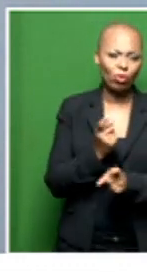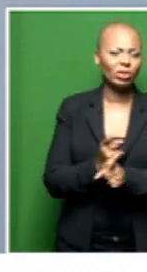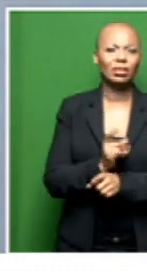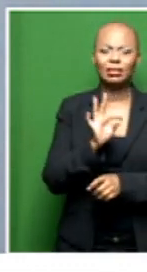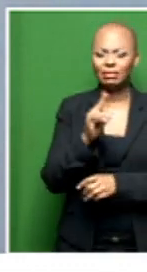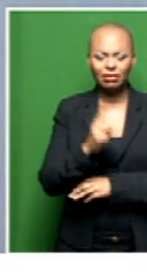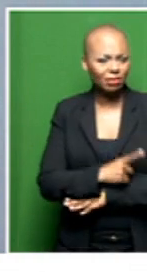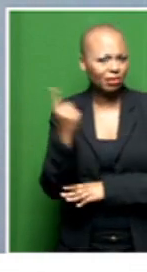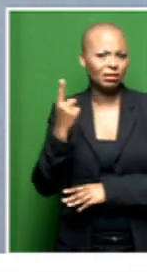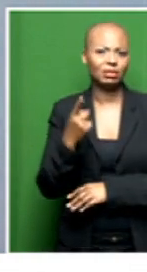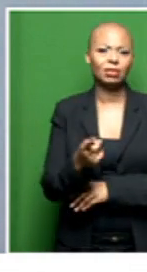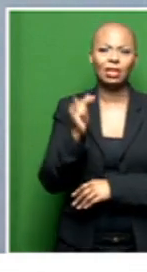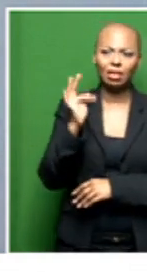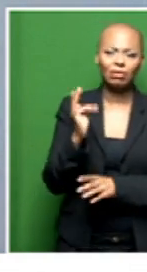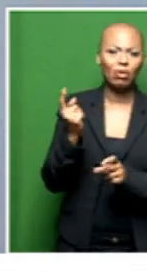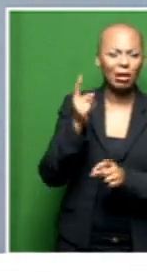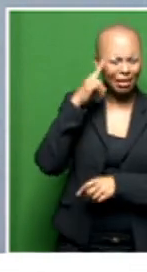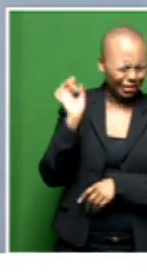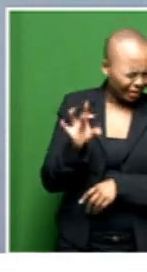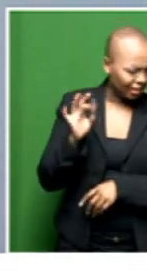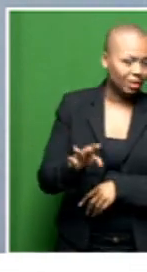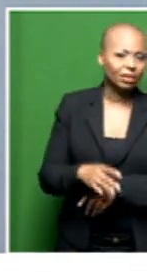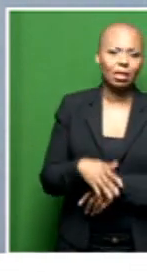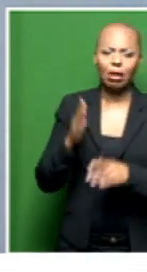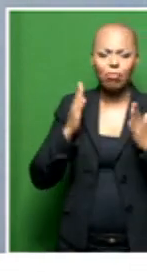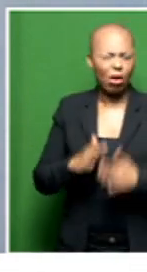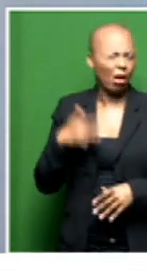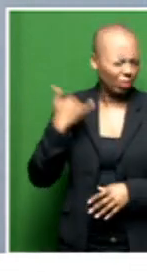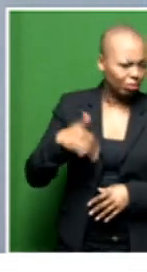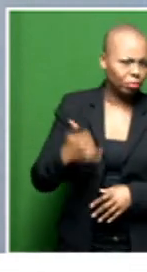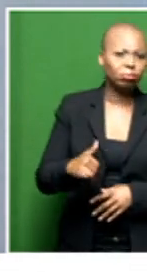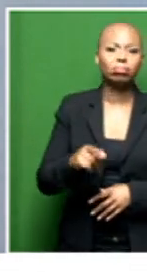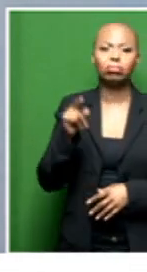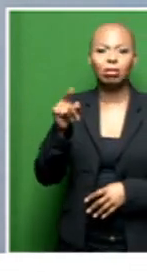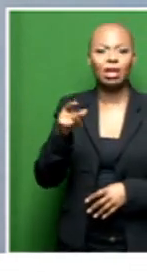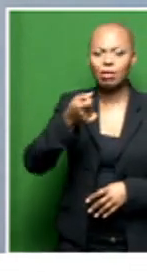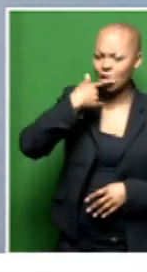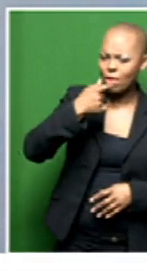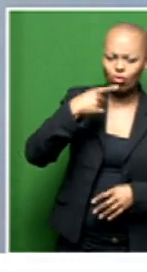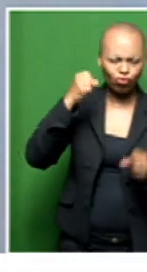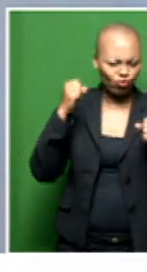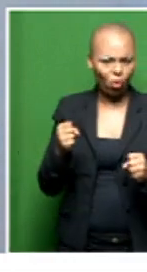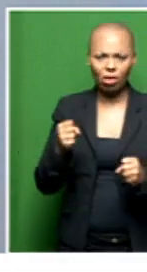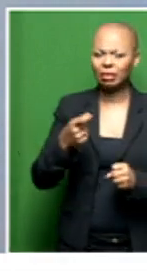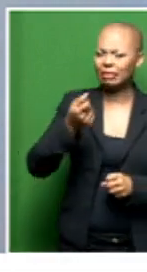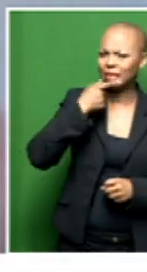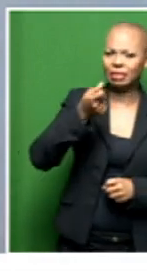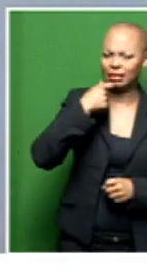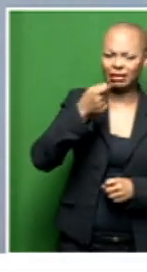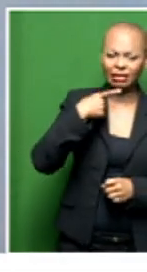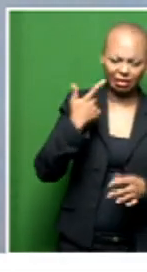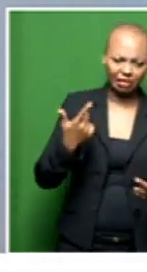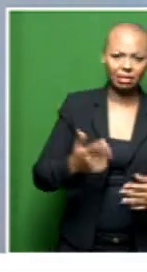to be given these stronger and stronger painkillers. And you know, she kind of progresses